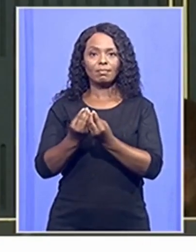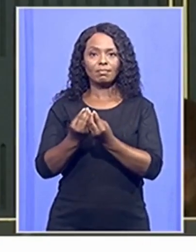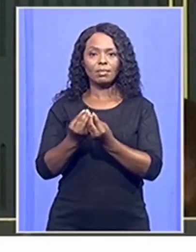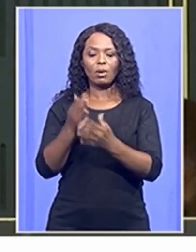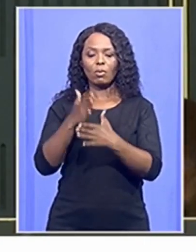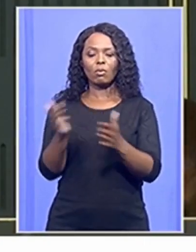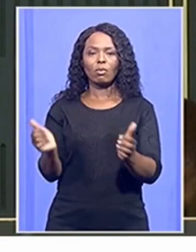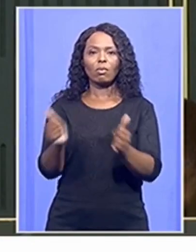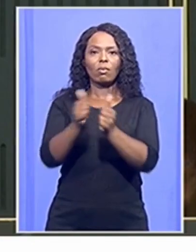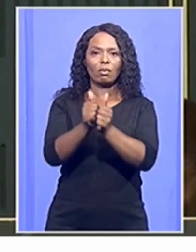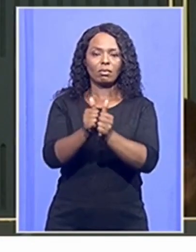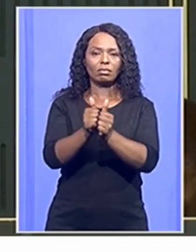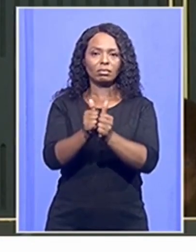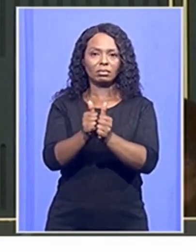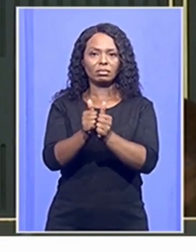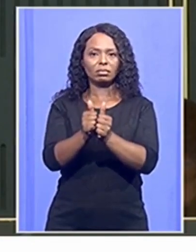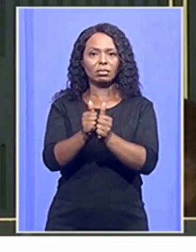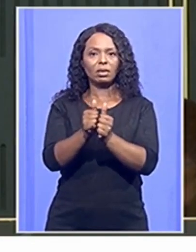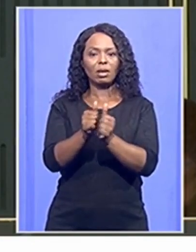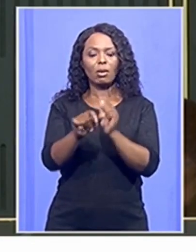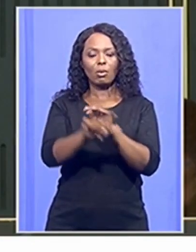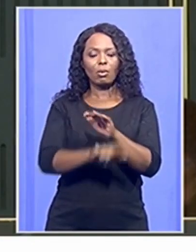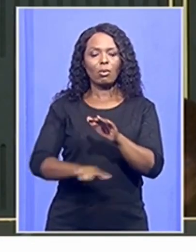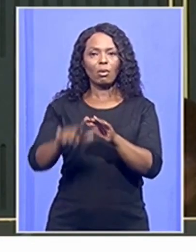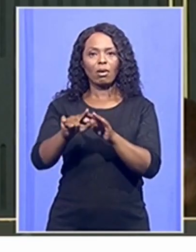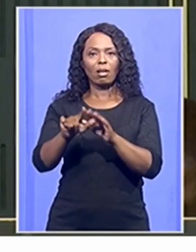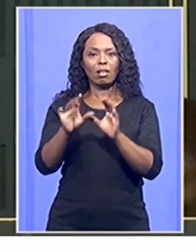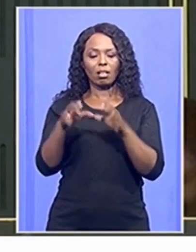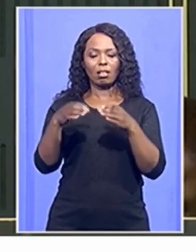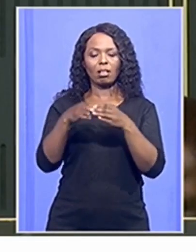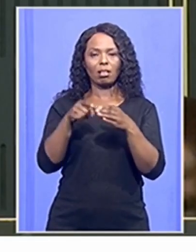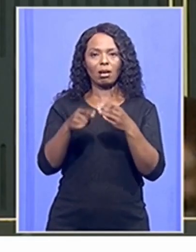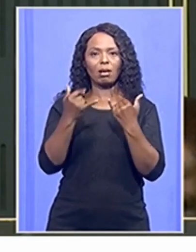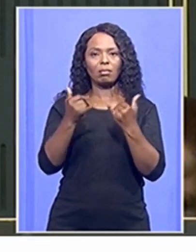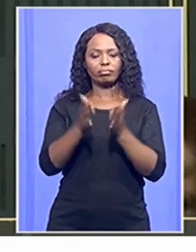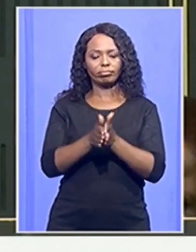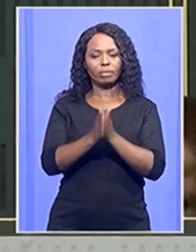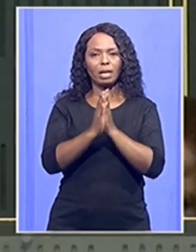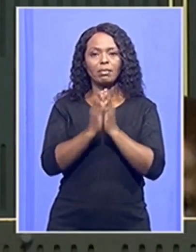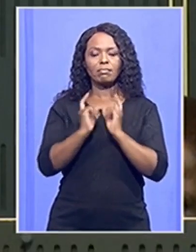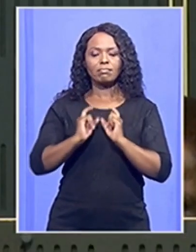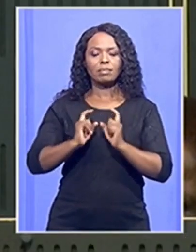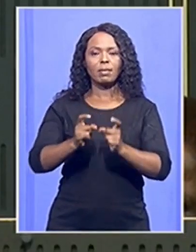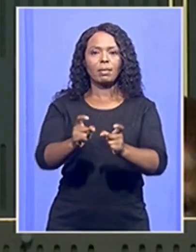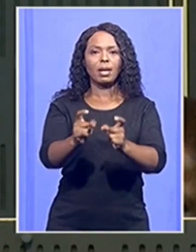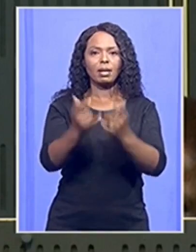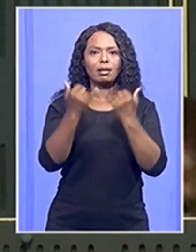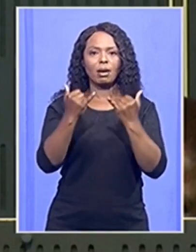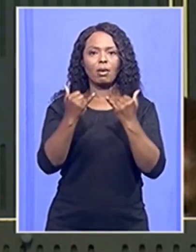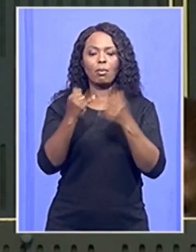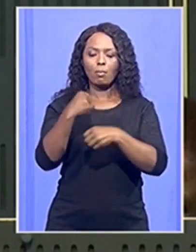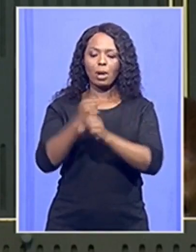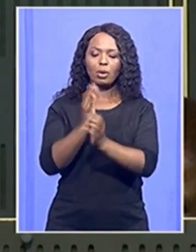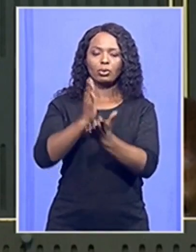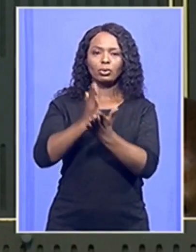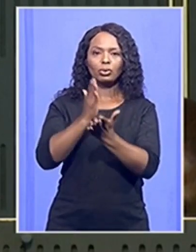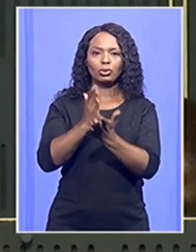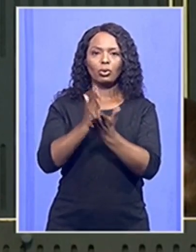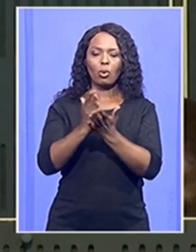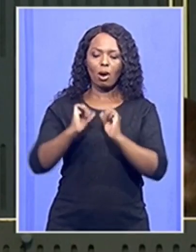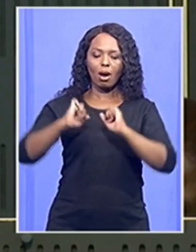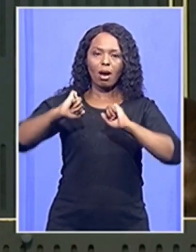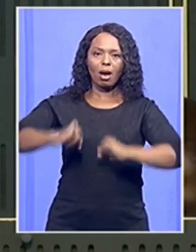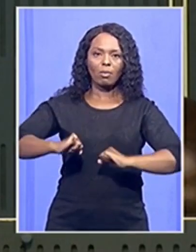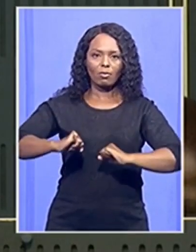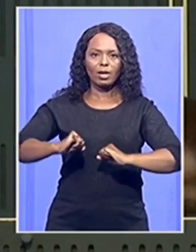coalition partners of this government of local unity, we will urgently revisit and ensure the approval